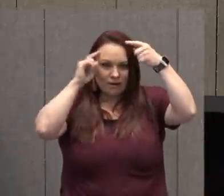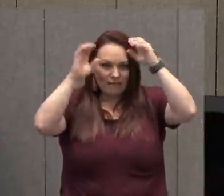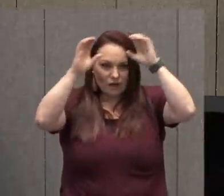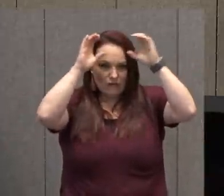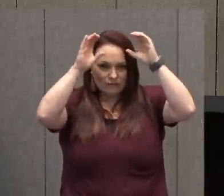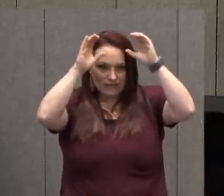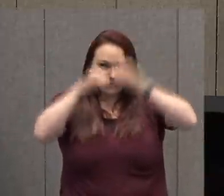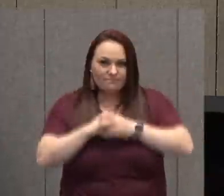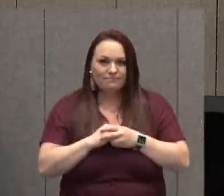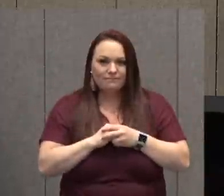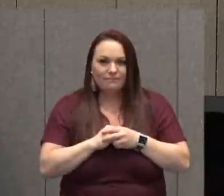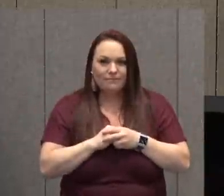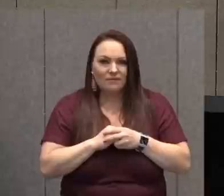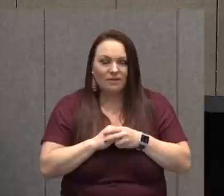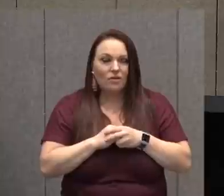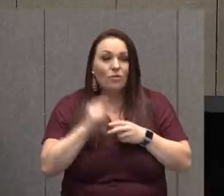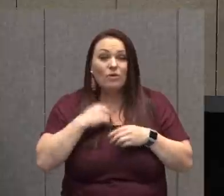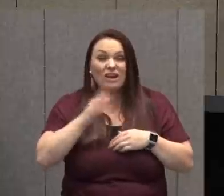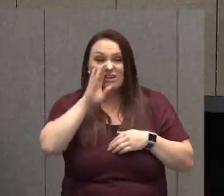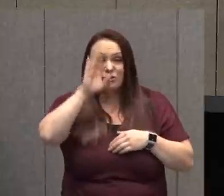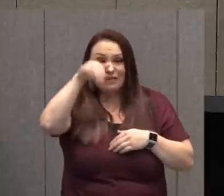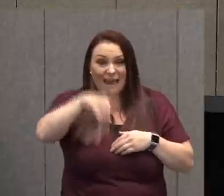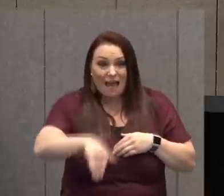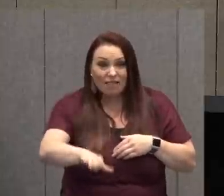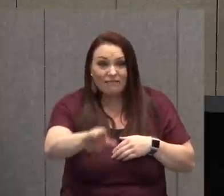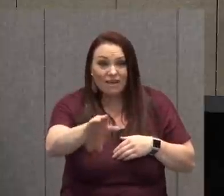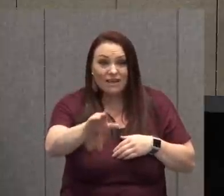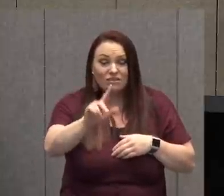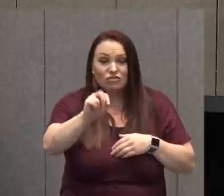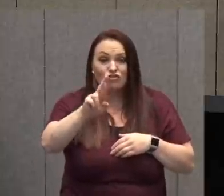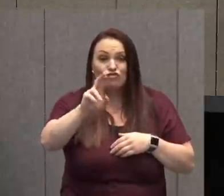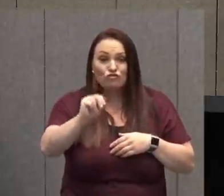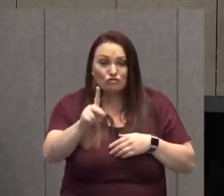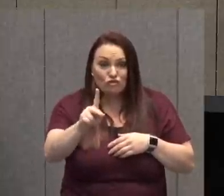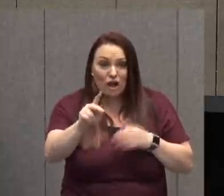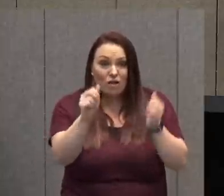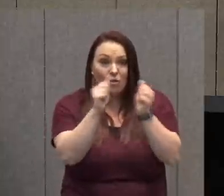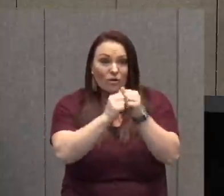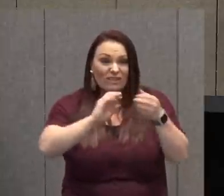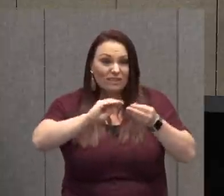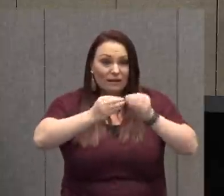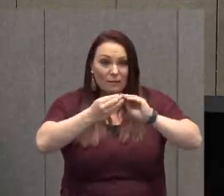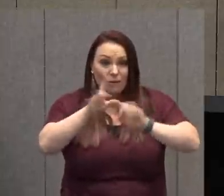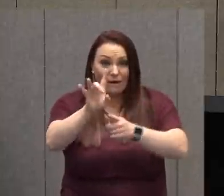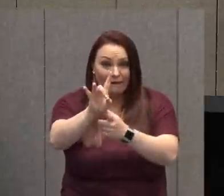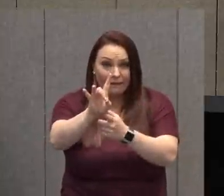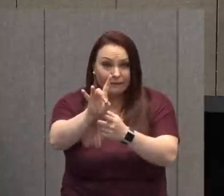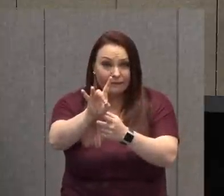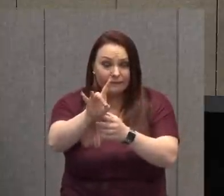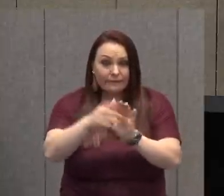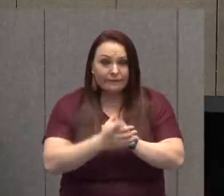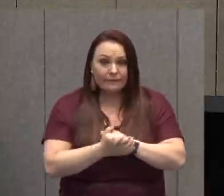gonna do the elephant trunk, and we're gonna make a figure eight with it so we can